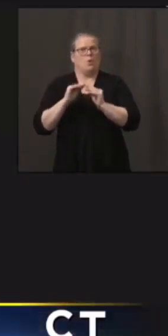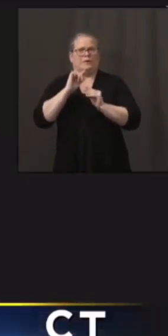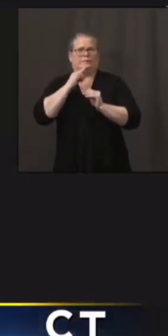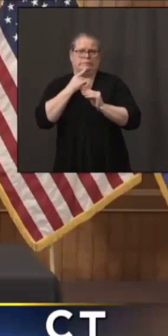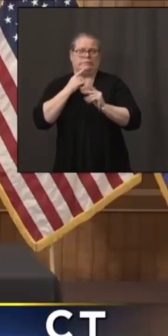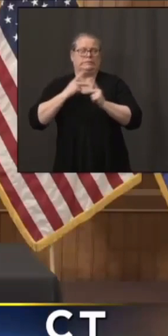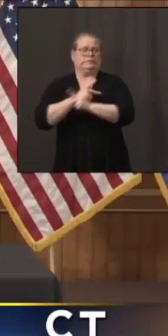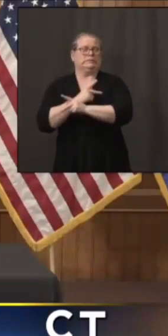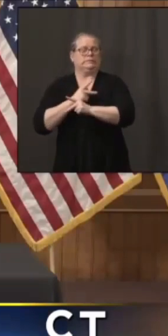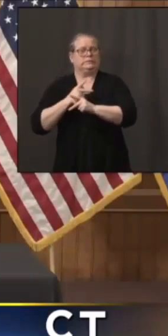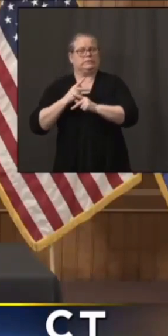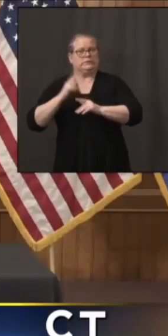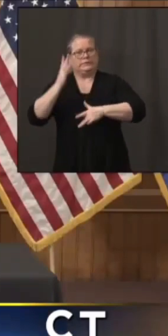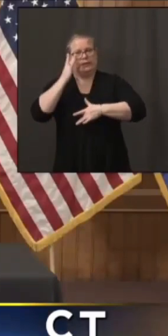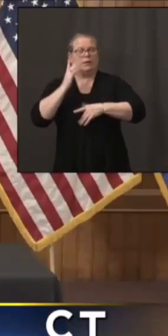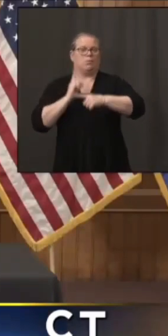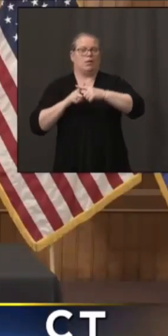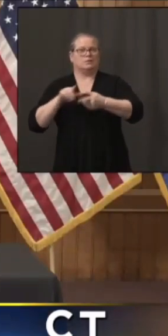Thank you so much.